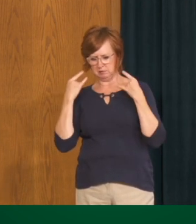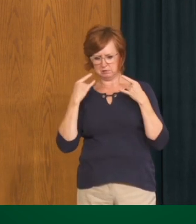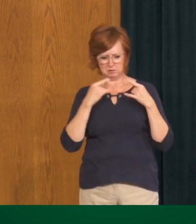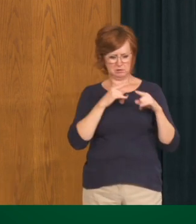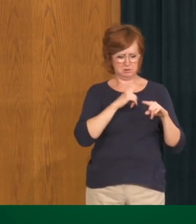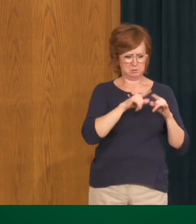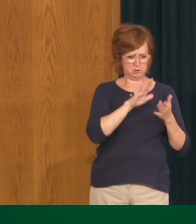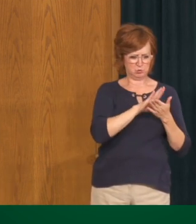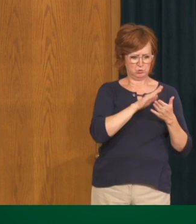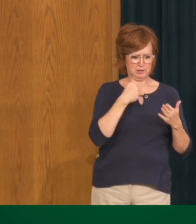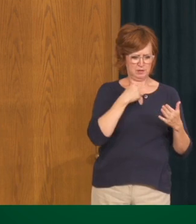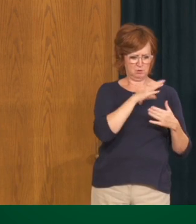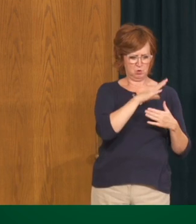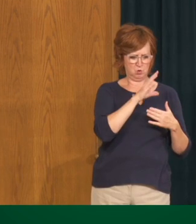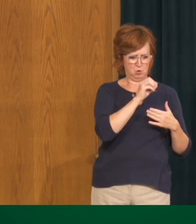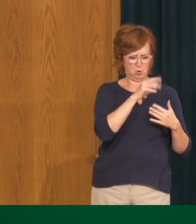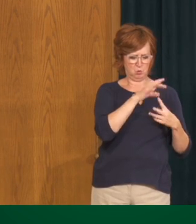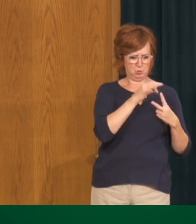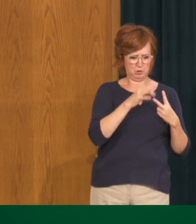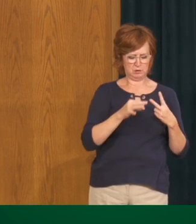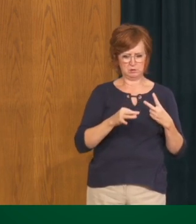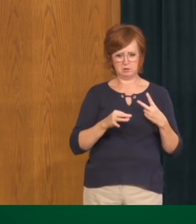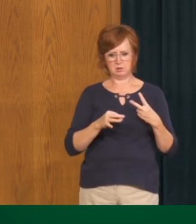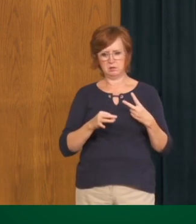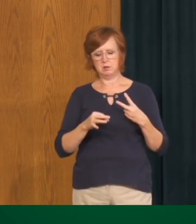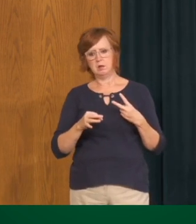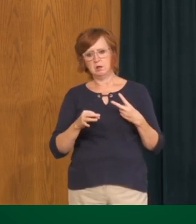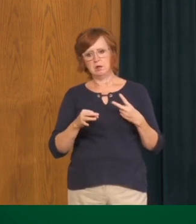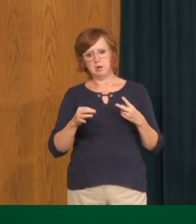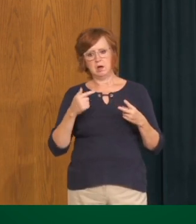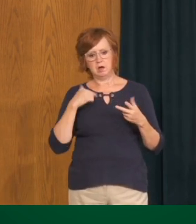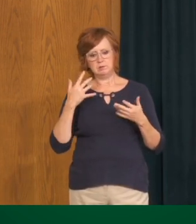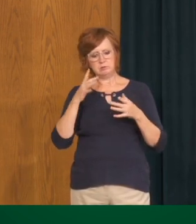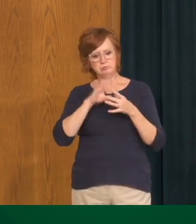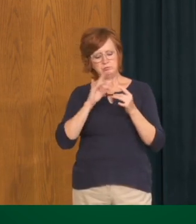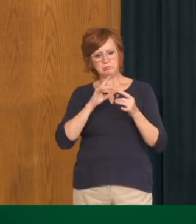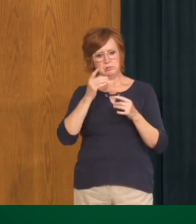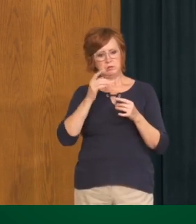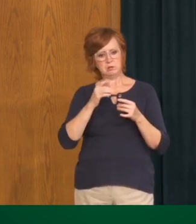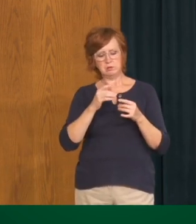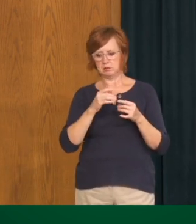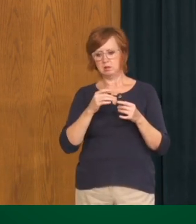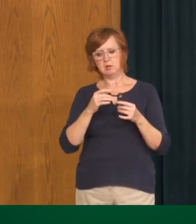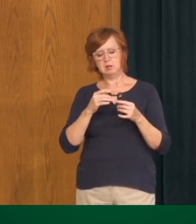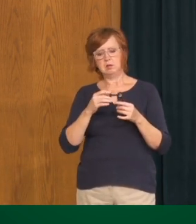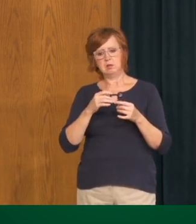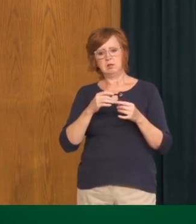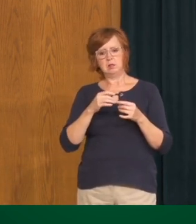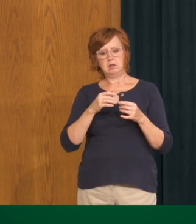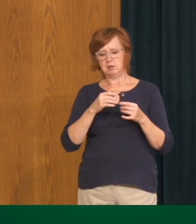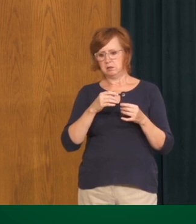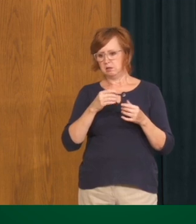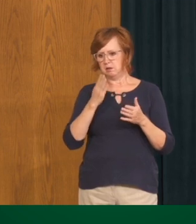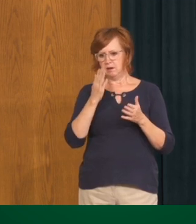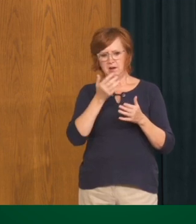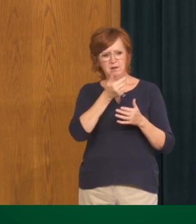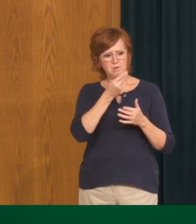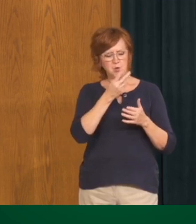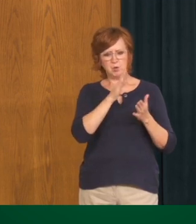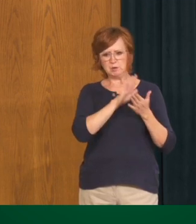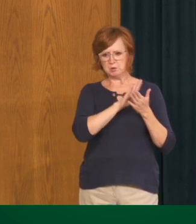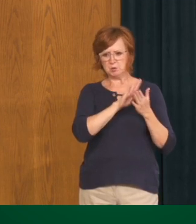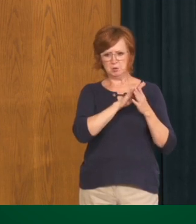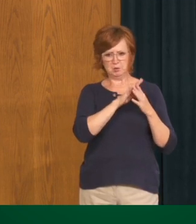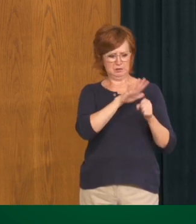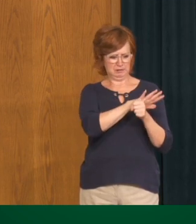every school is different. Every school division is different, and we really think that in terms of ensuring that there is adequate protection